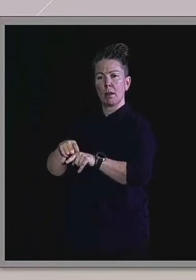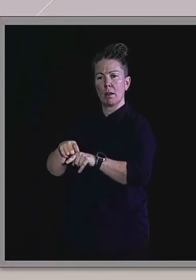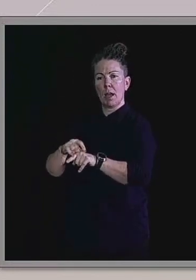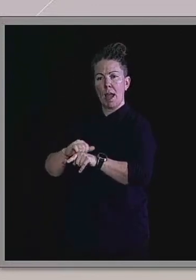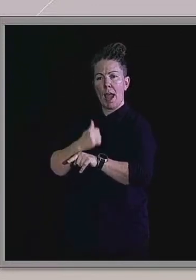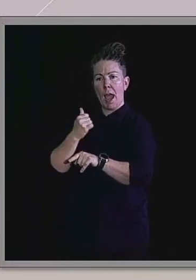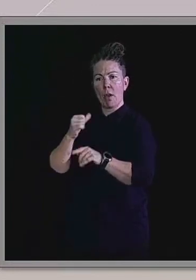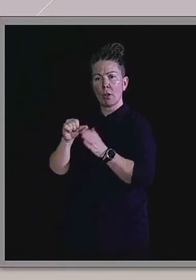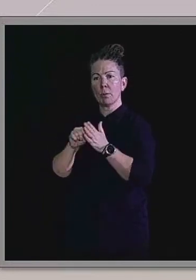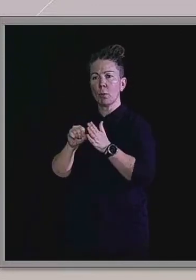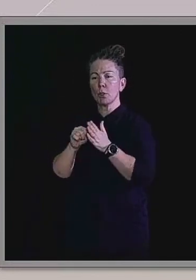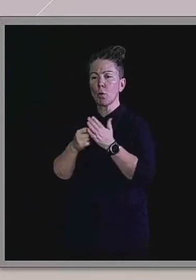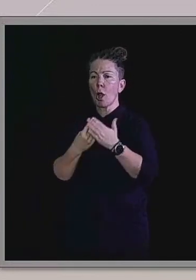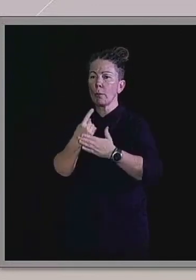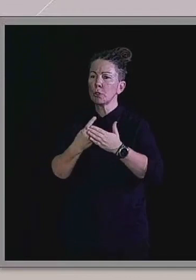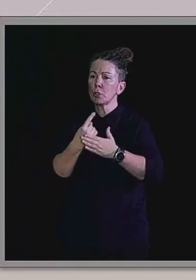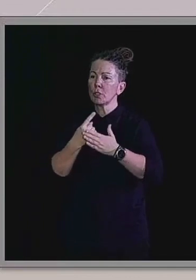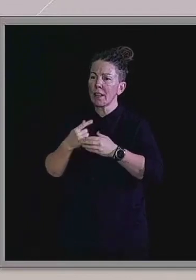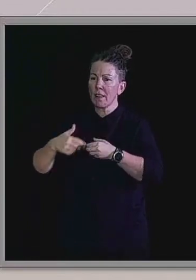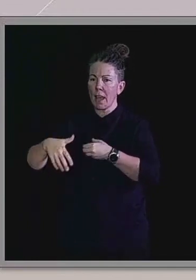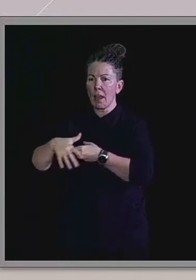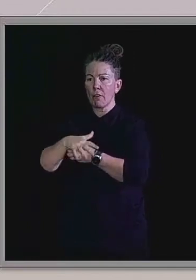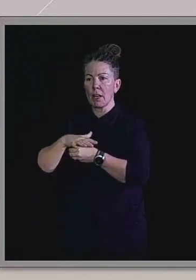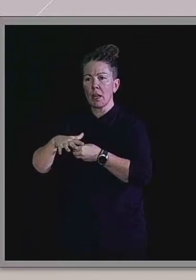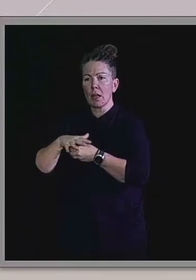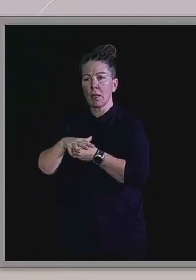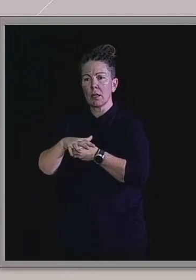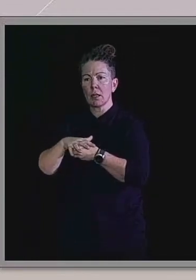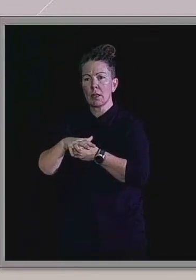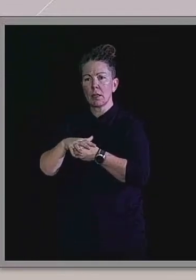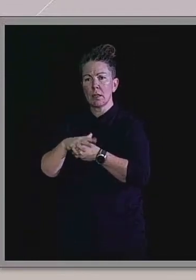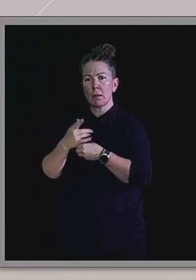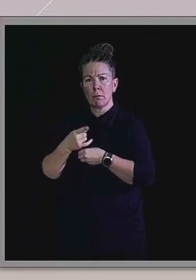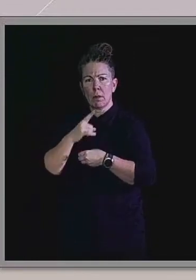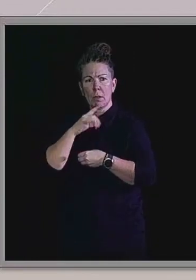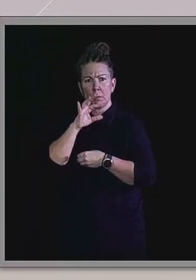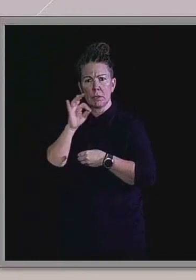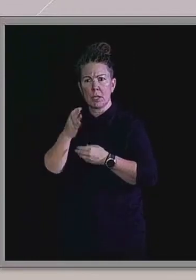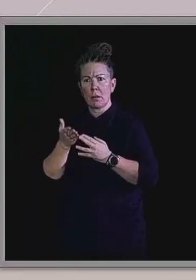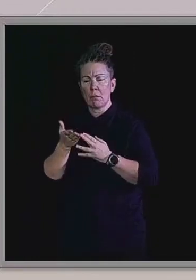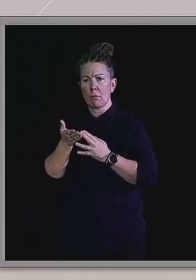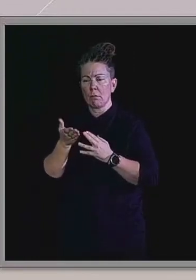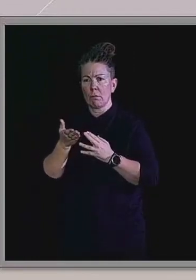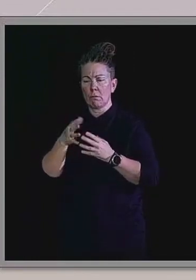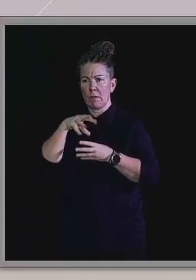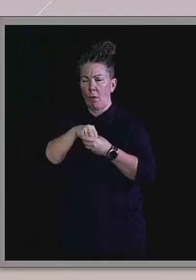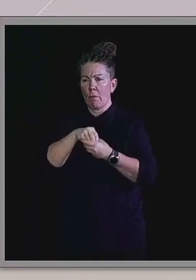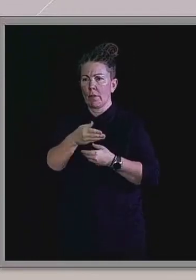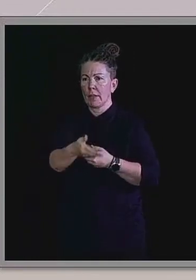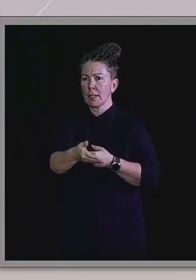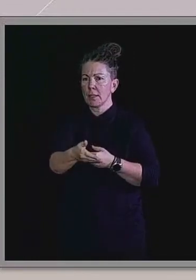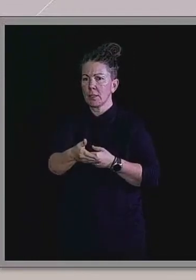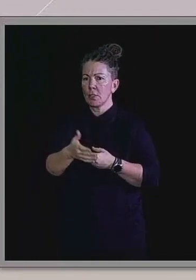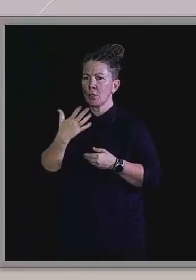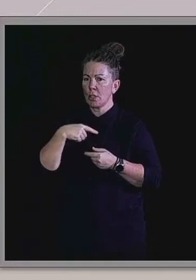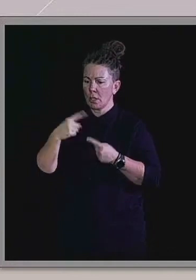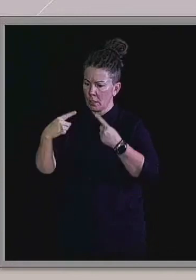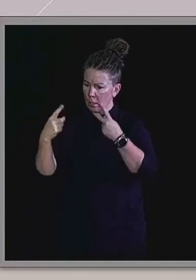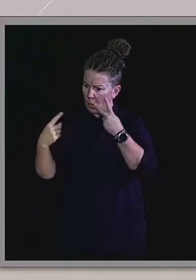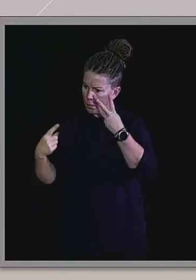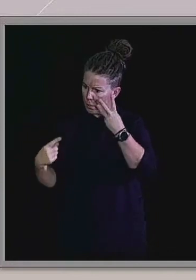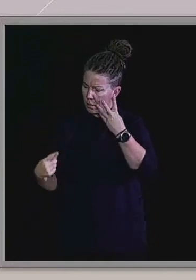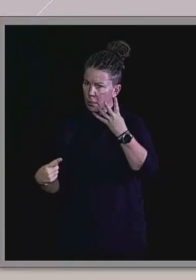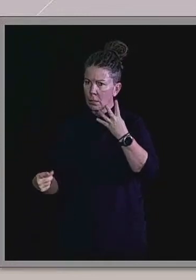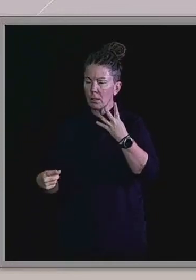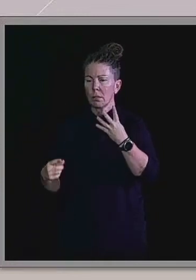commercial opportunities within the area, and it's 100% driven by that. And you have to have all of the bells and whistles and the tickets and